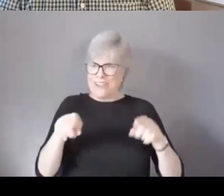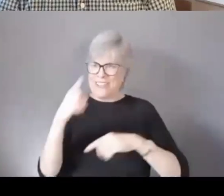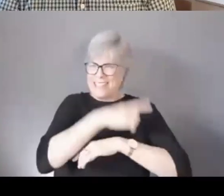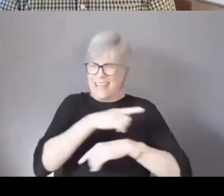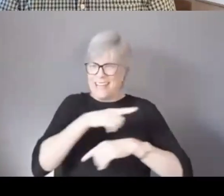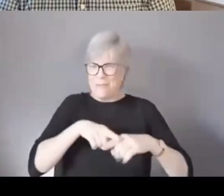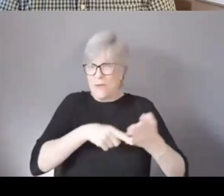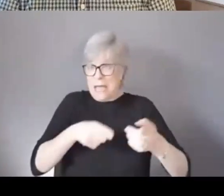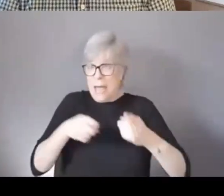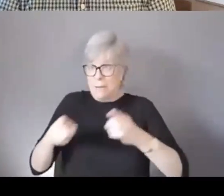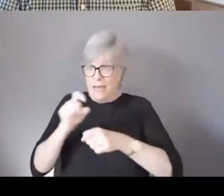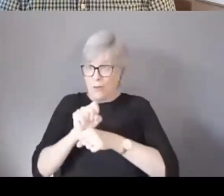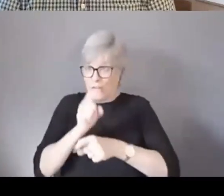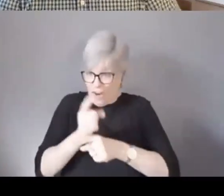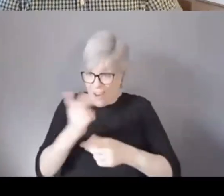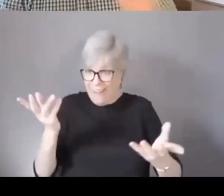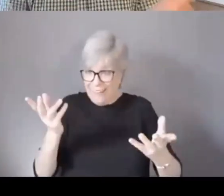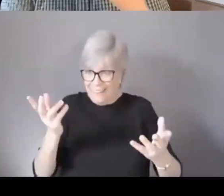work.